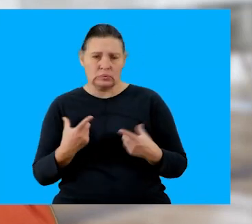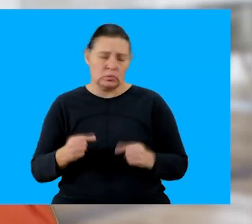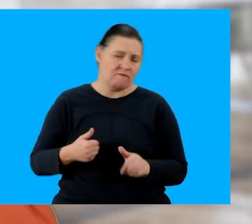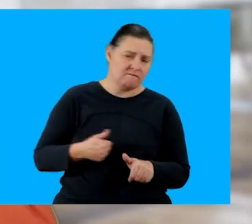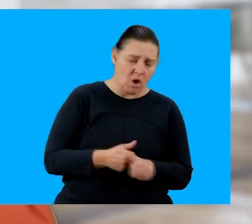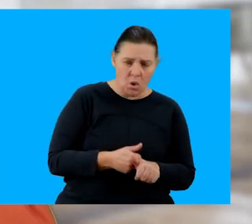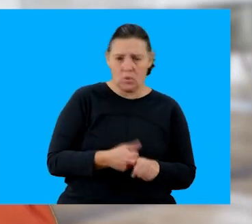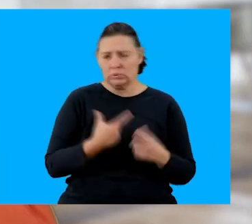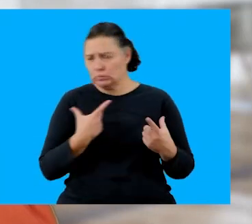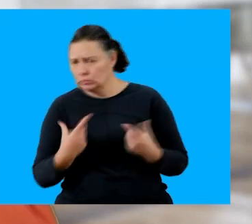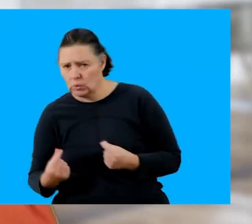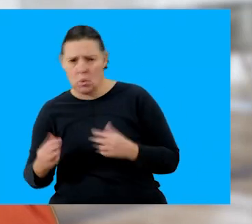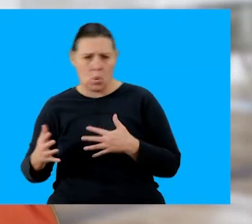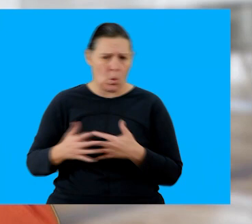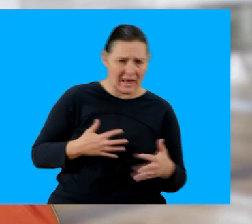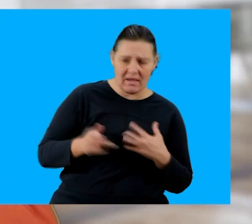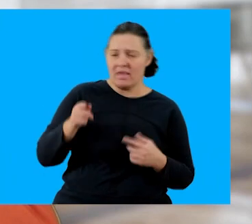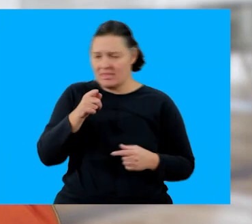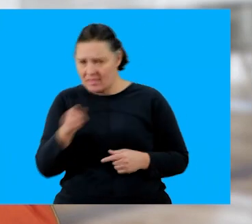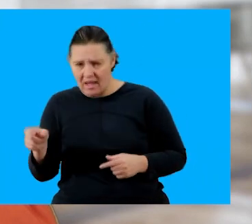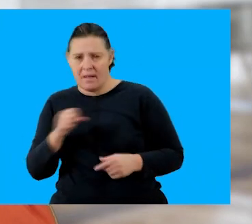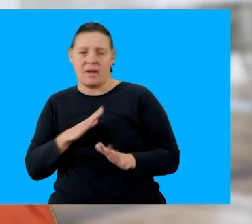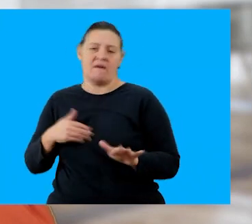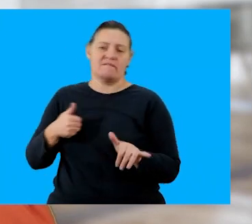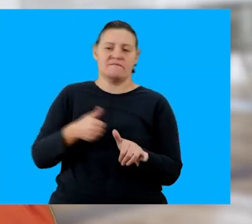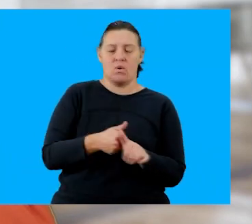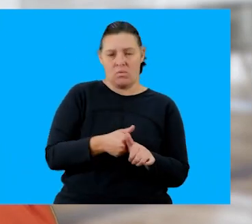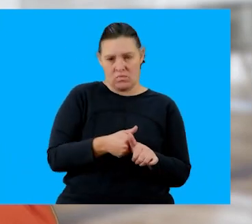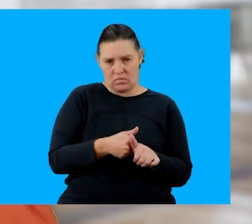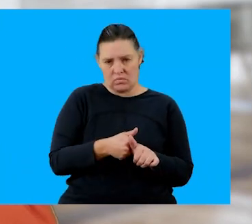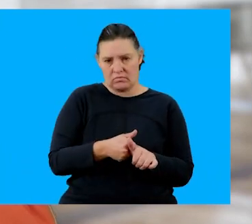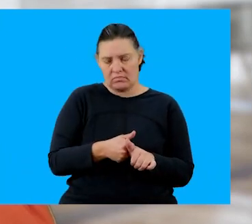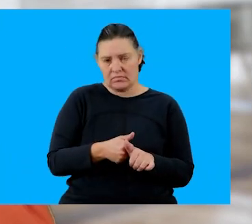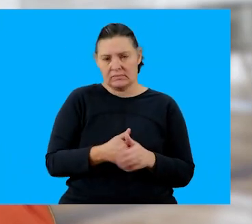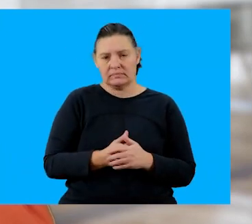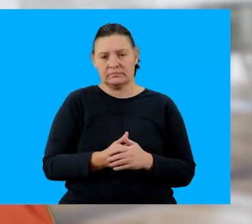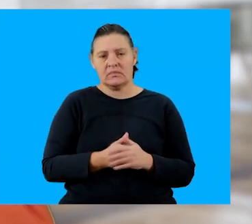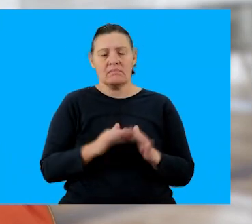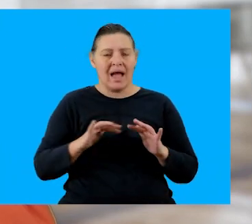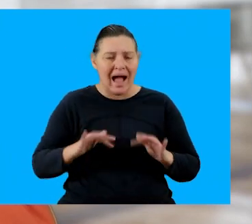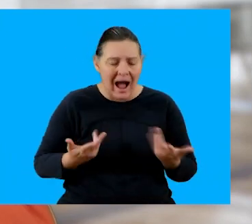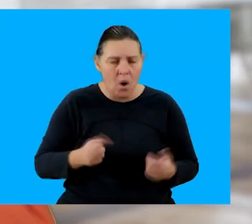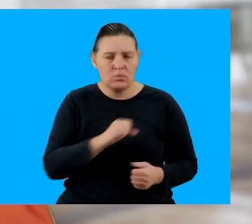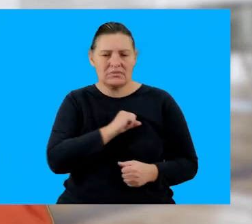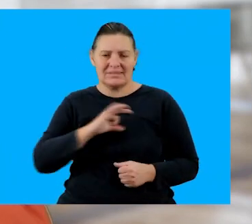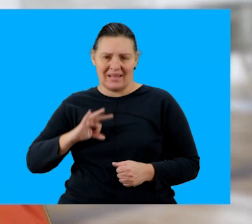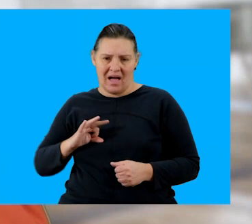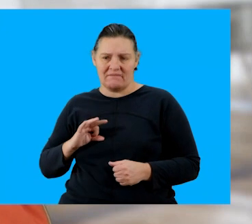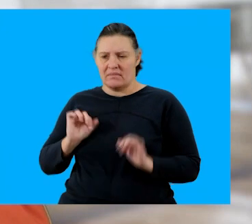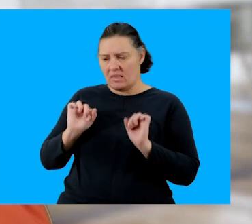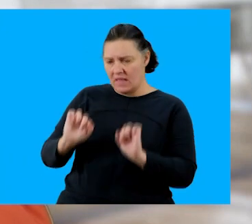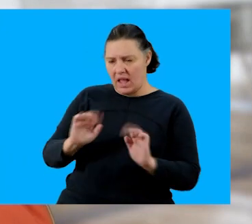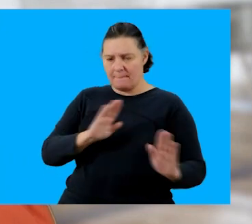to follow to be done. He needs to make sure that there's a code of conduct of how employees